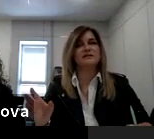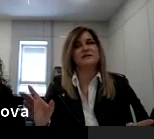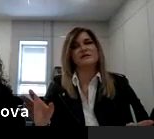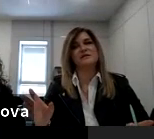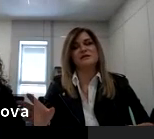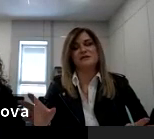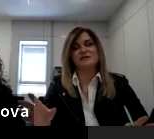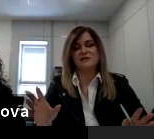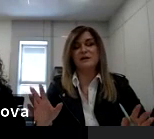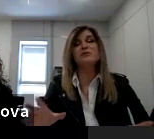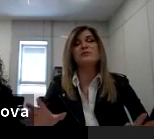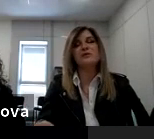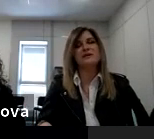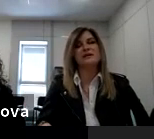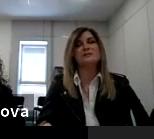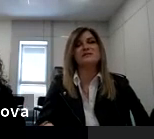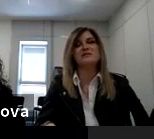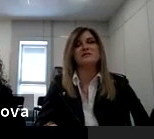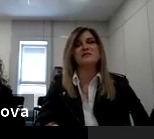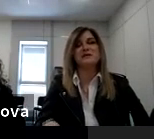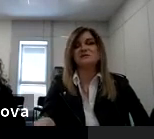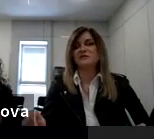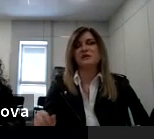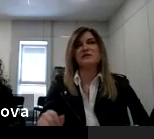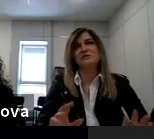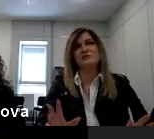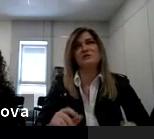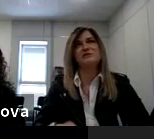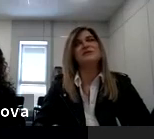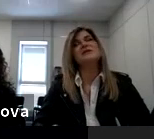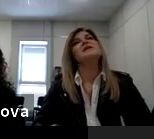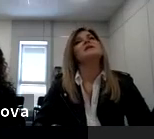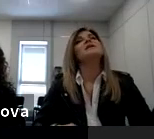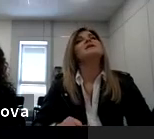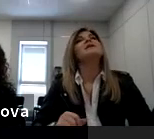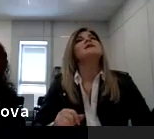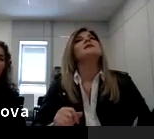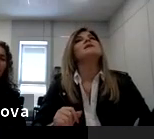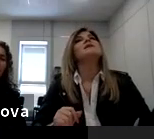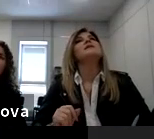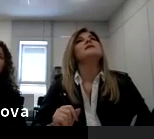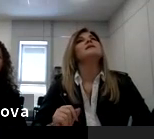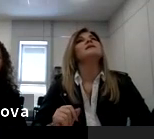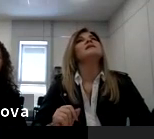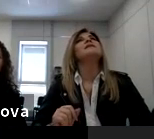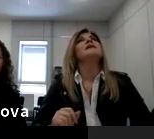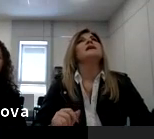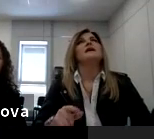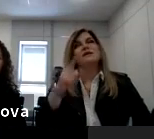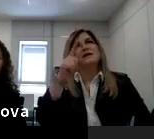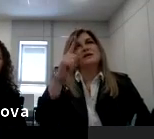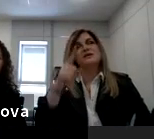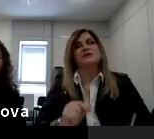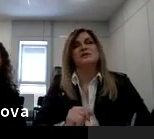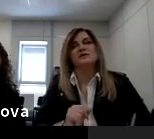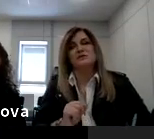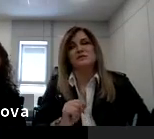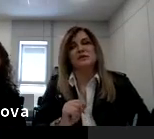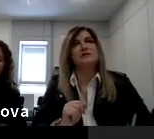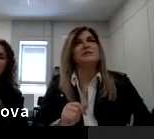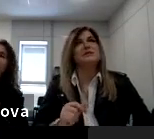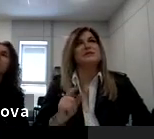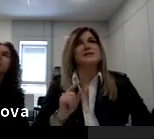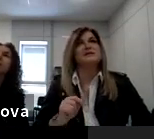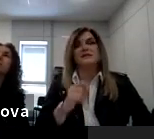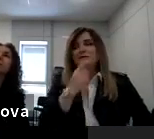and the appropriate atmosphere of place of attraction. So. Yeah, Lena got the idea. Let us check the questions,